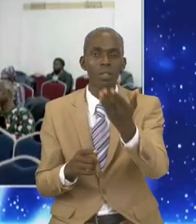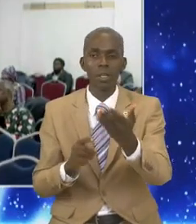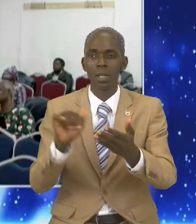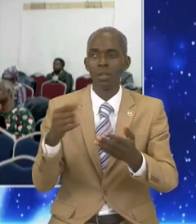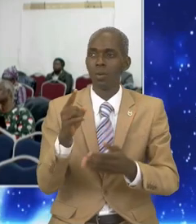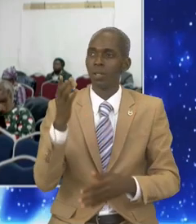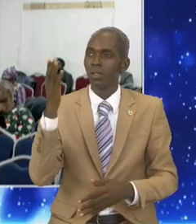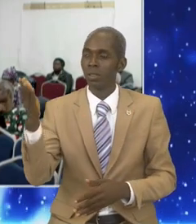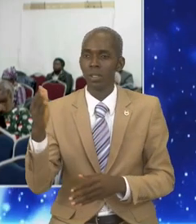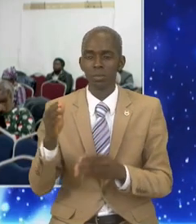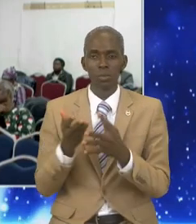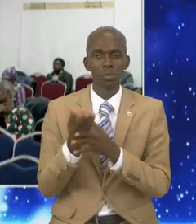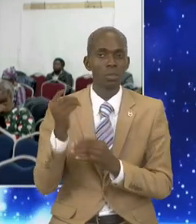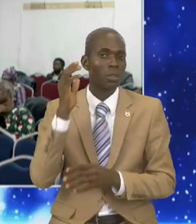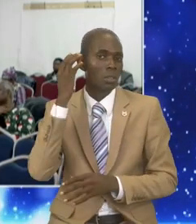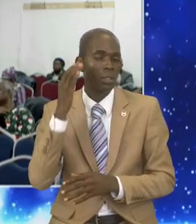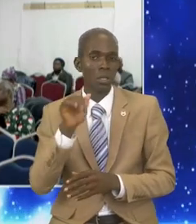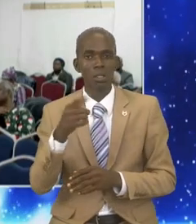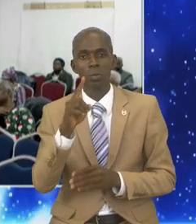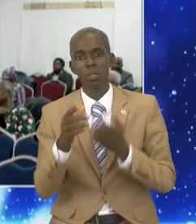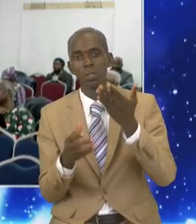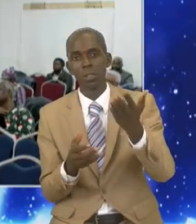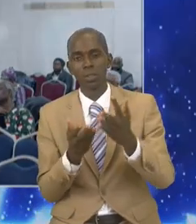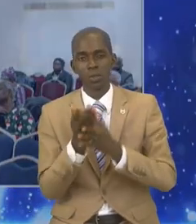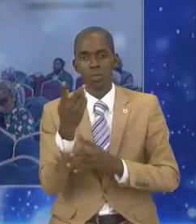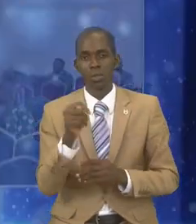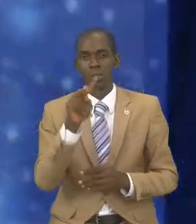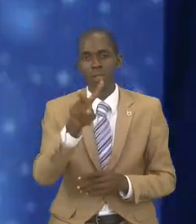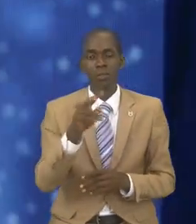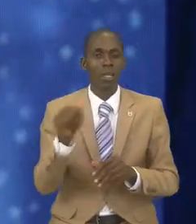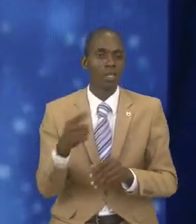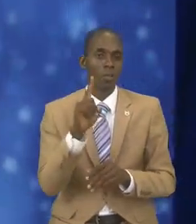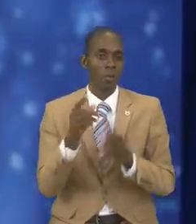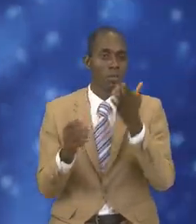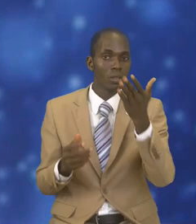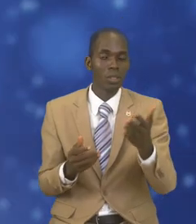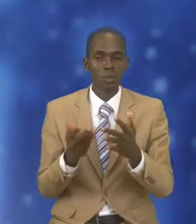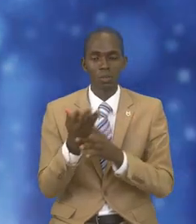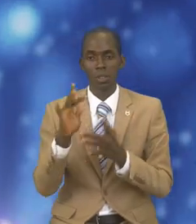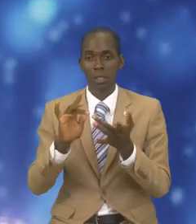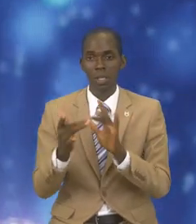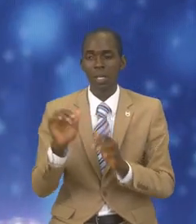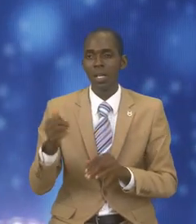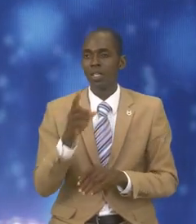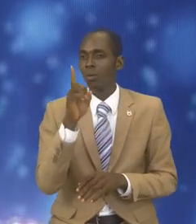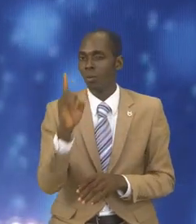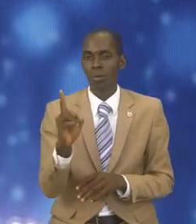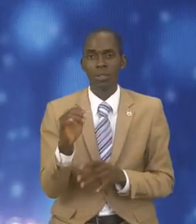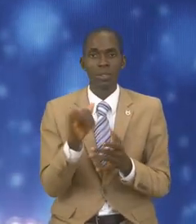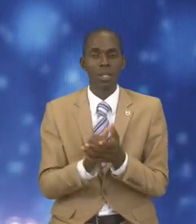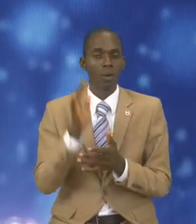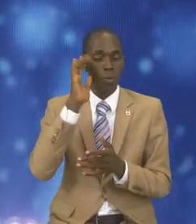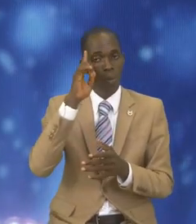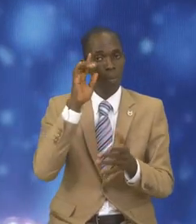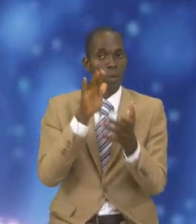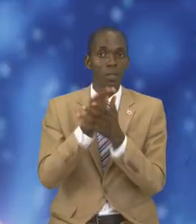whosoever there on the radio, whosoever there over the television, whosoever online, that whosoever believeth